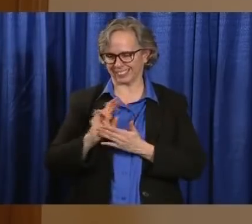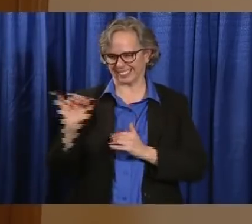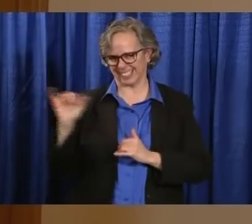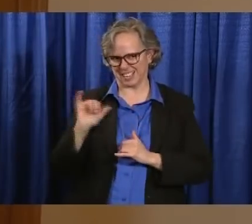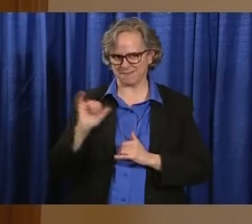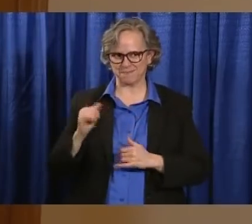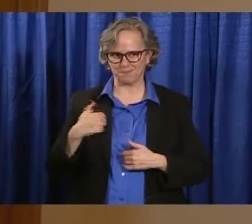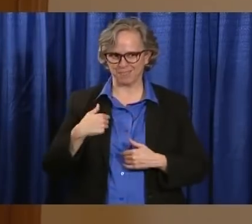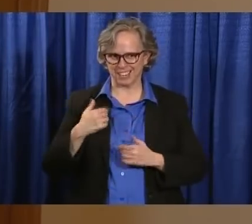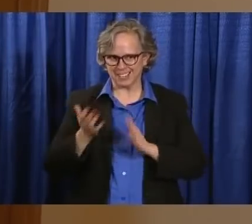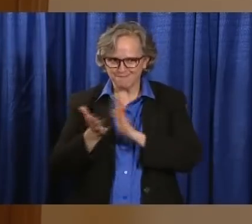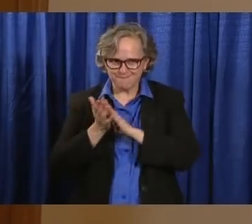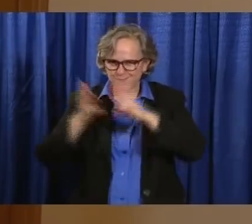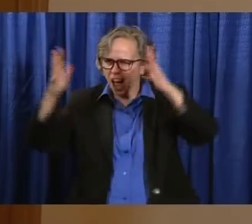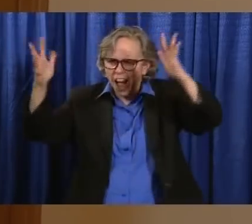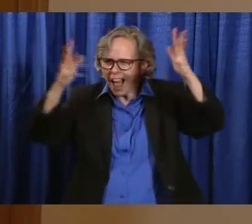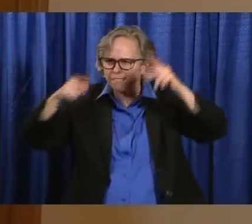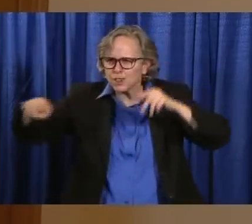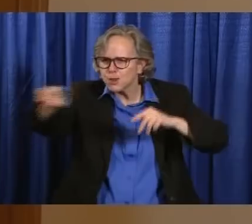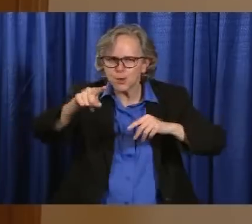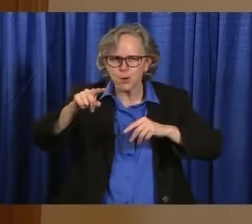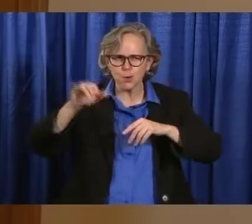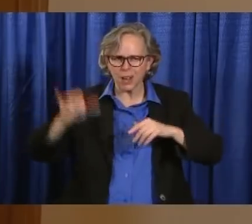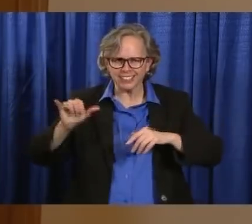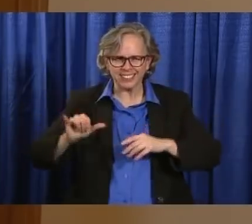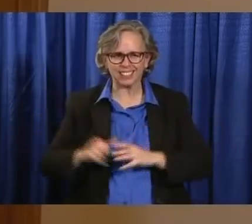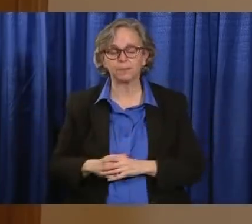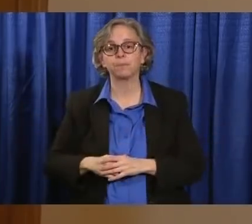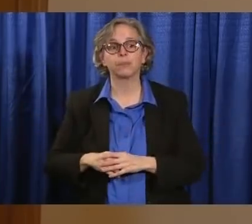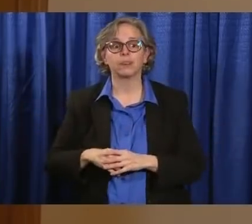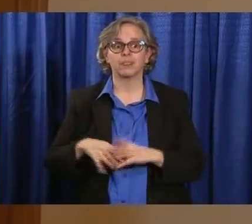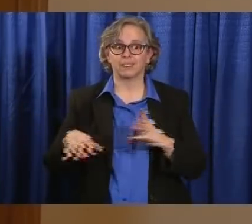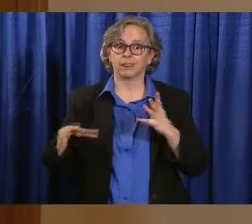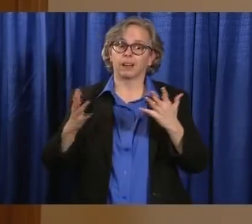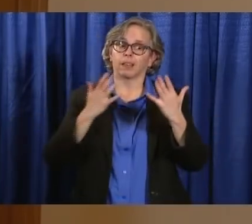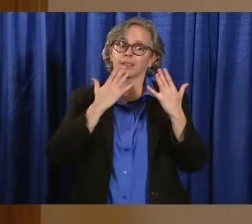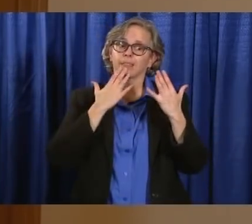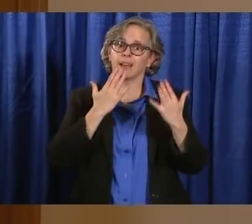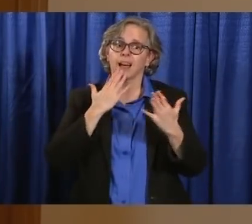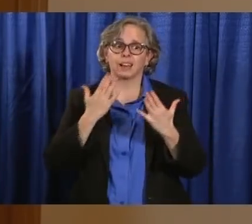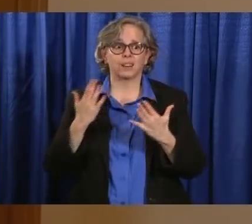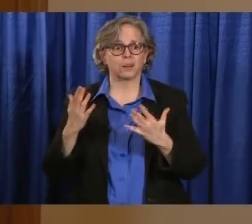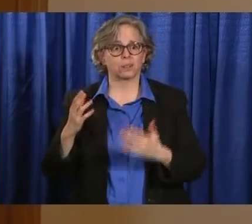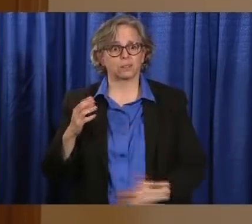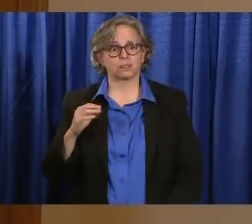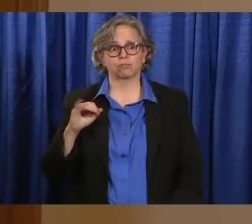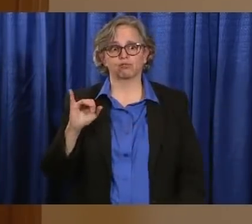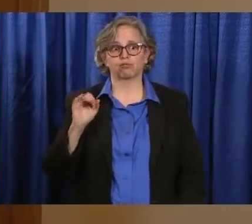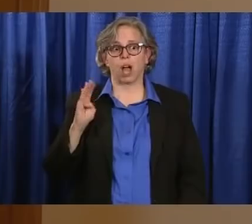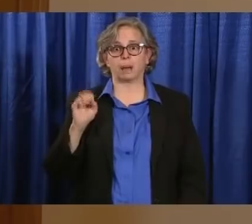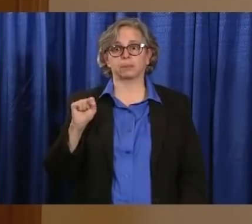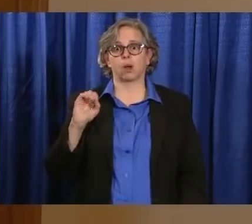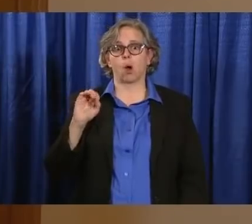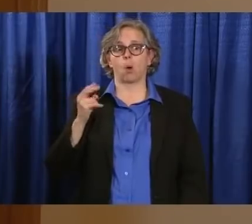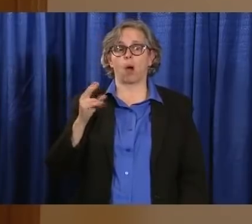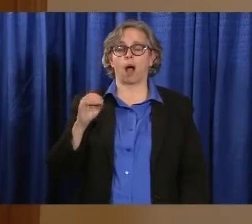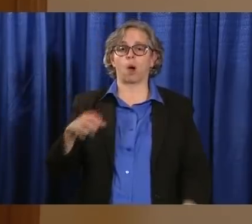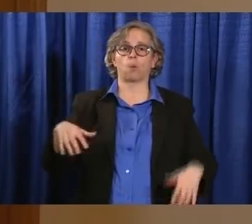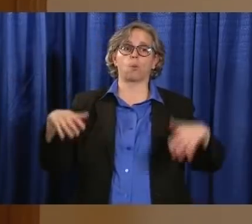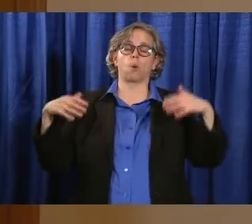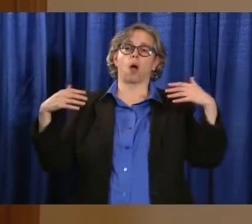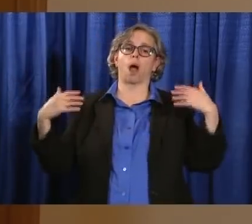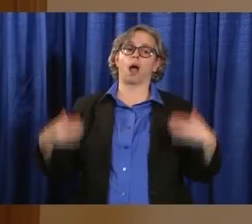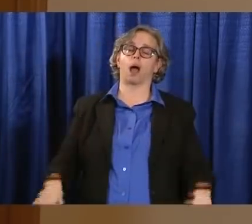to thank Battelle and Jobs Ohio. Again, every day we are out there